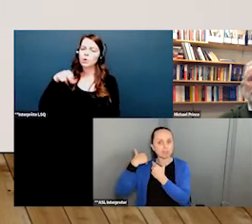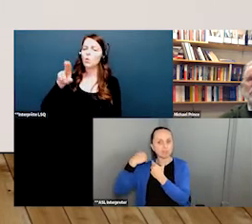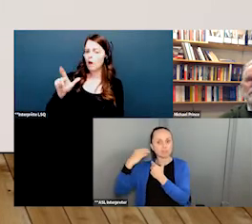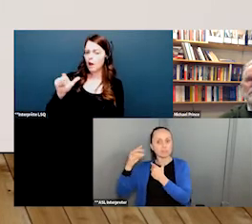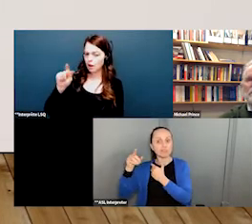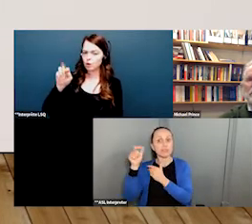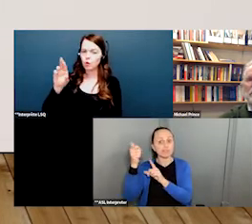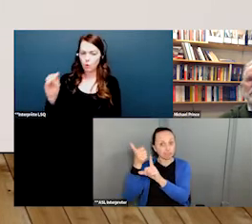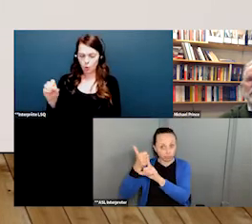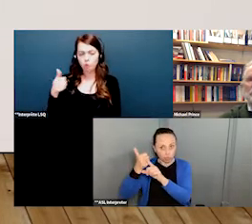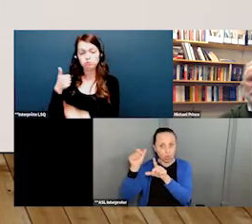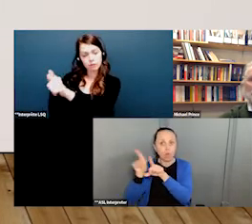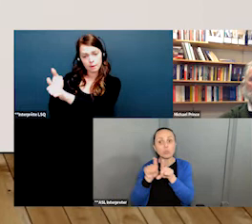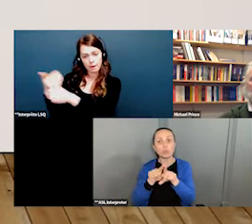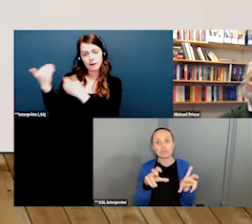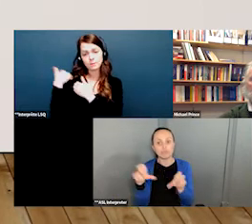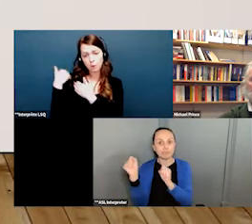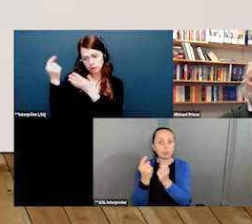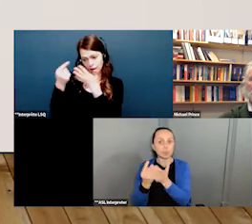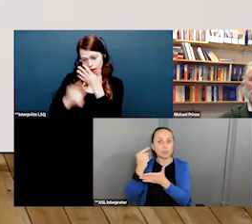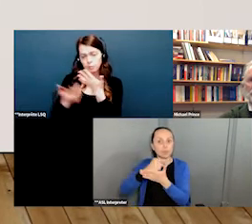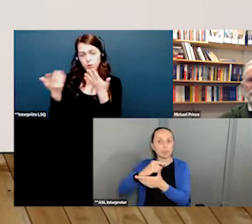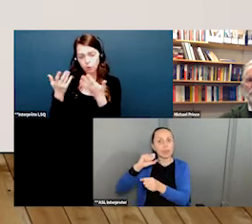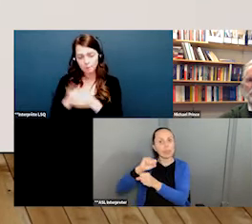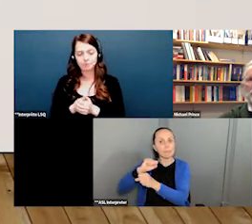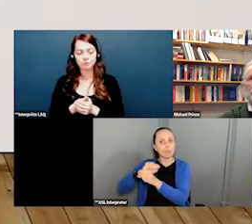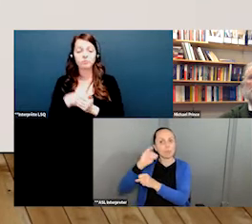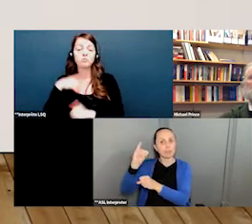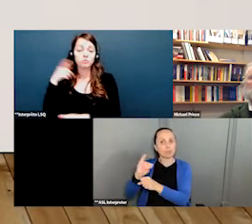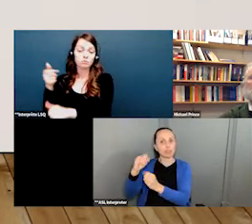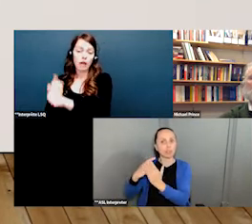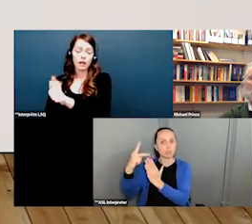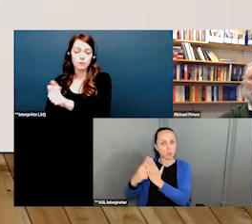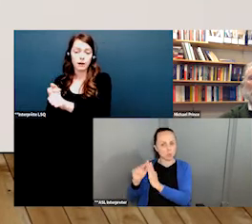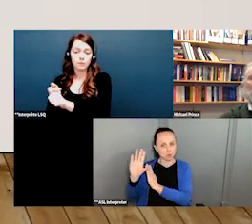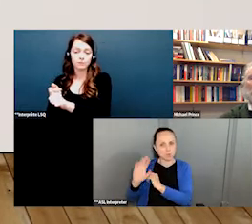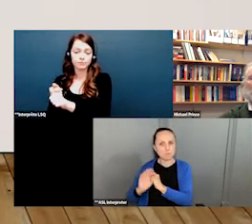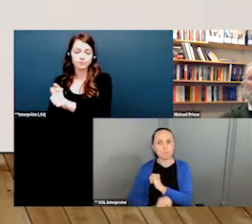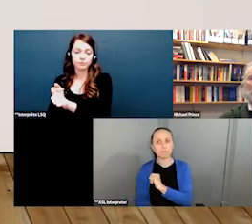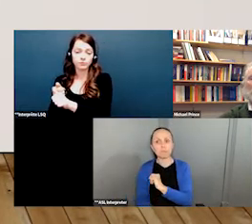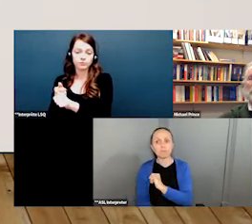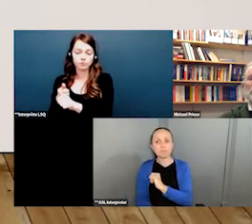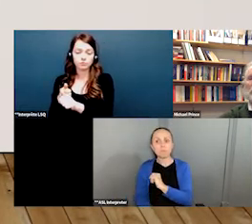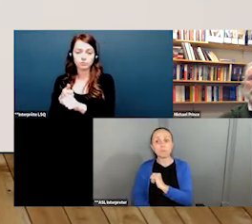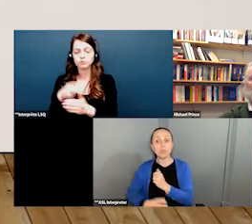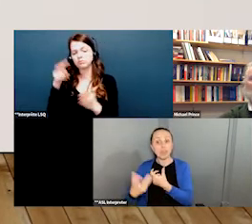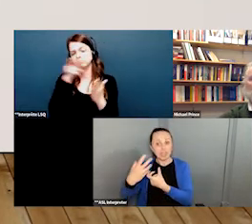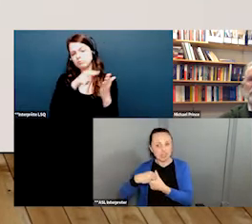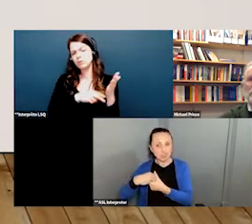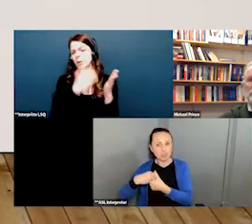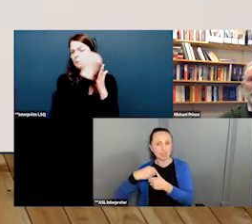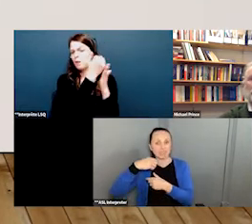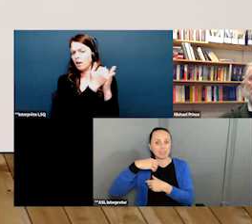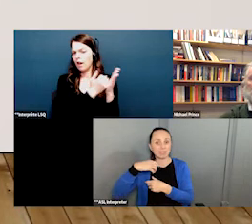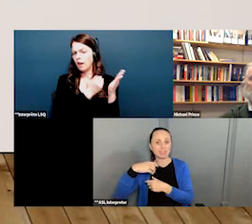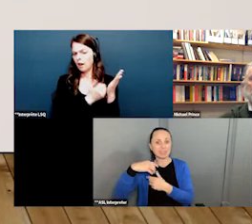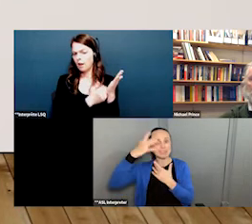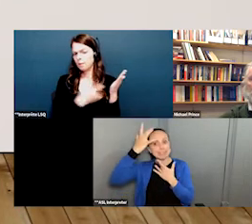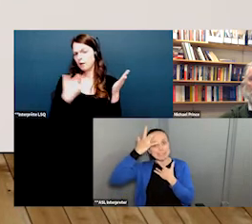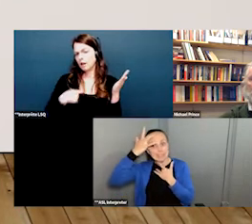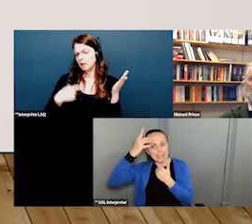is also undertaking a review of the employment insurance program, and including things around sickness